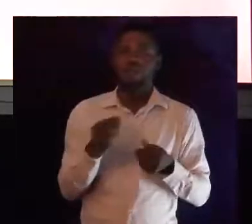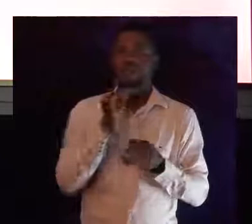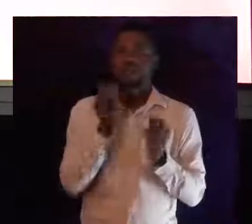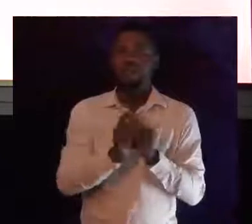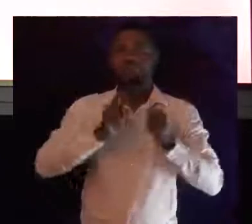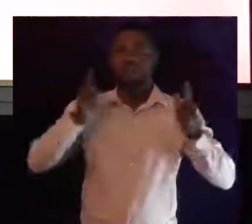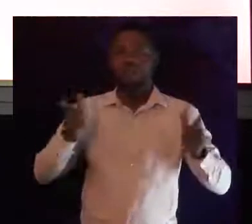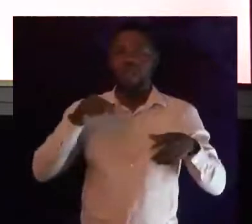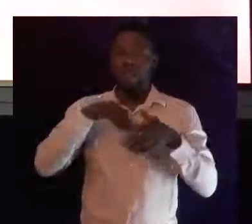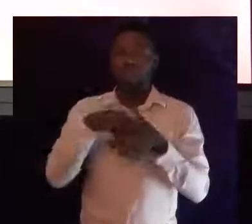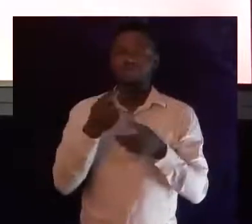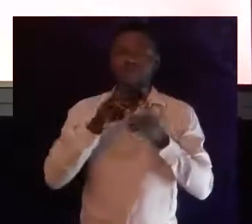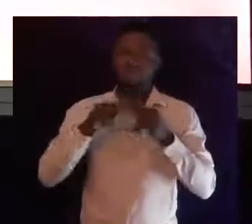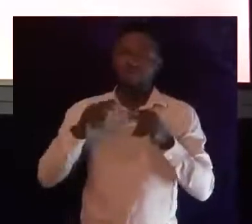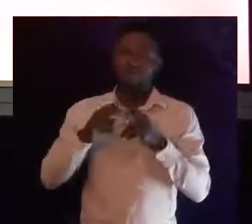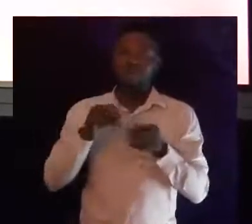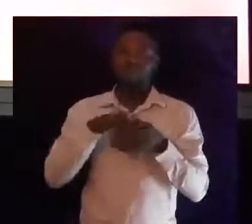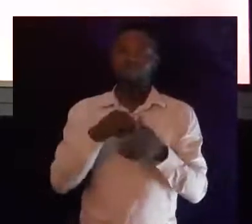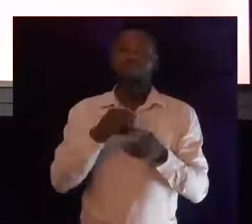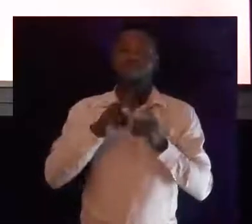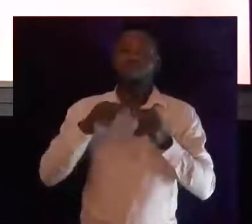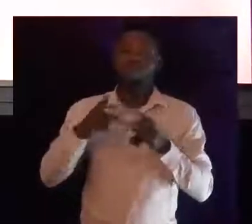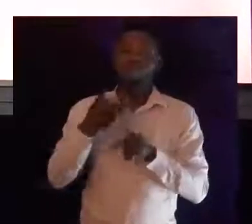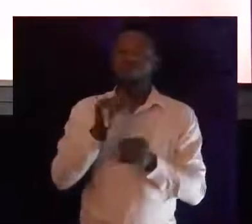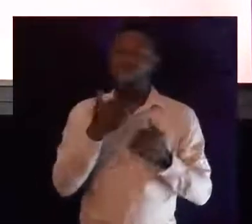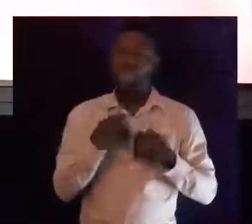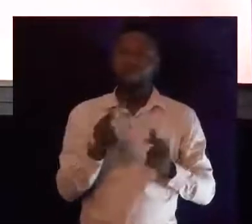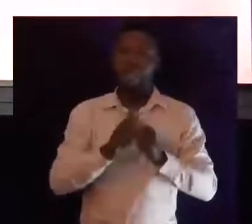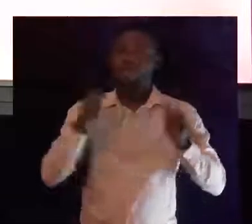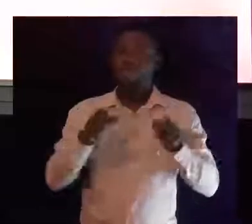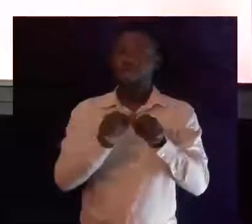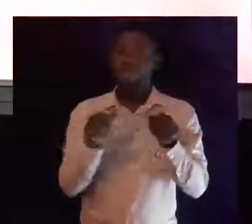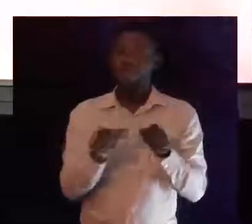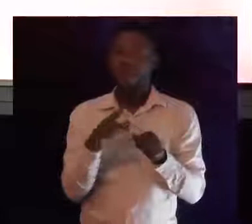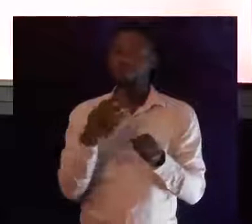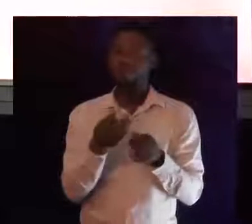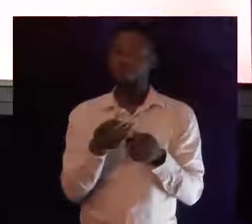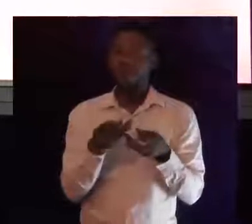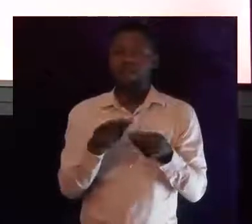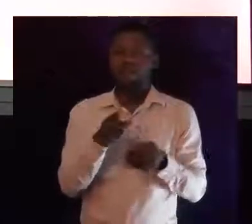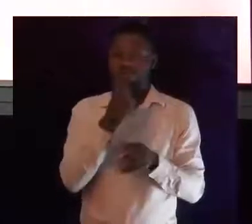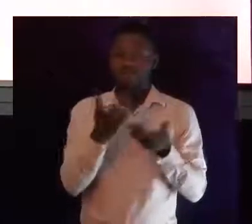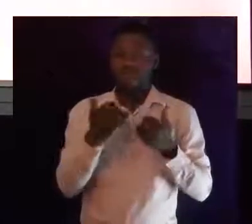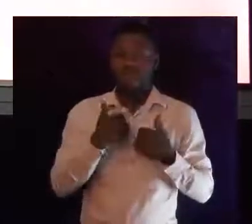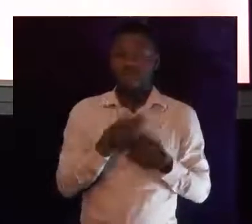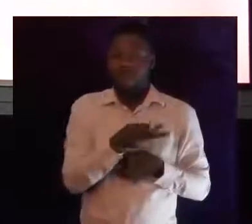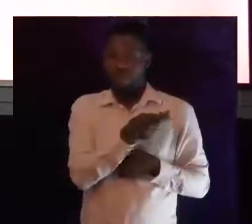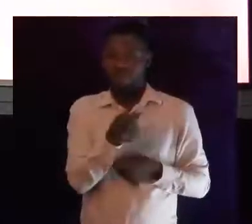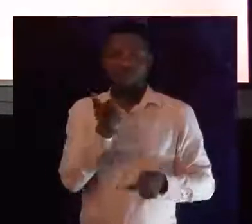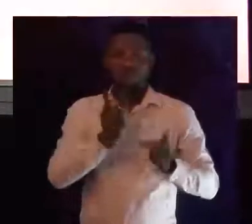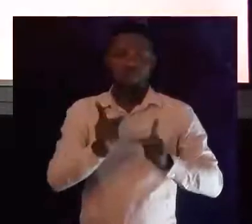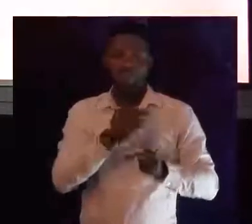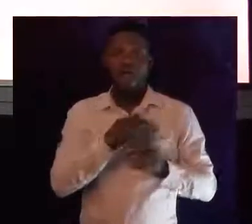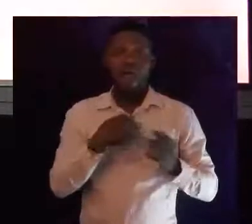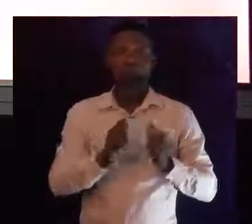land is greater in rural areas. In rural areas, they have large areas of land. We may have few people living, and we